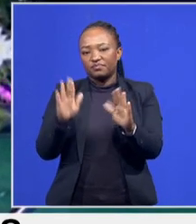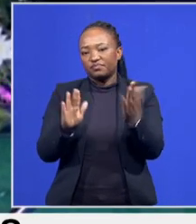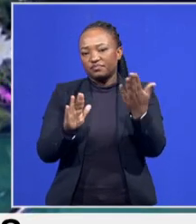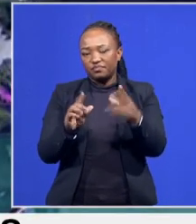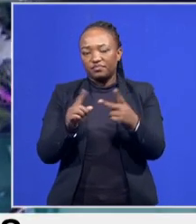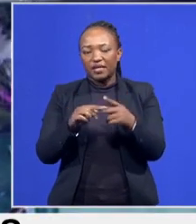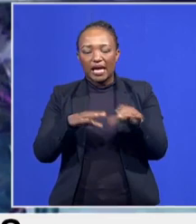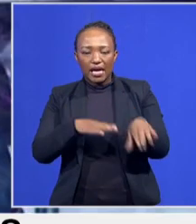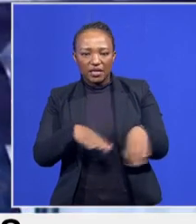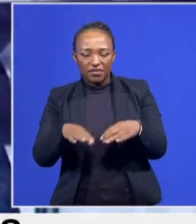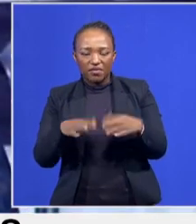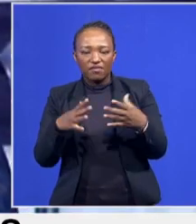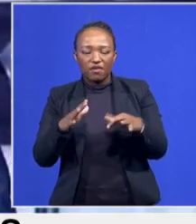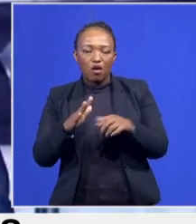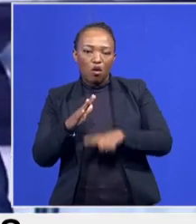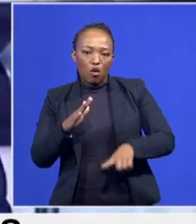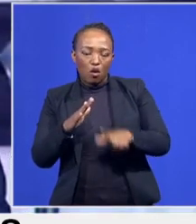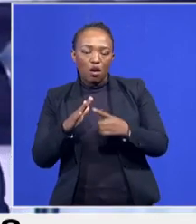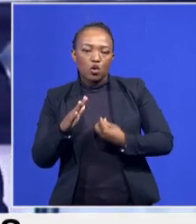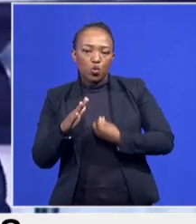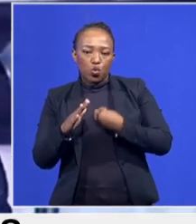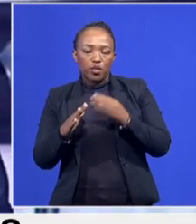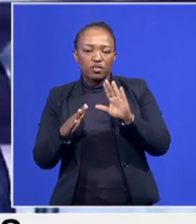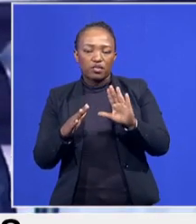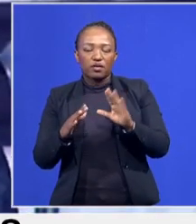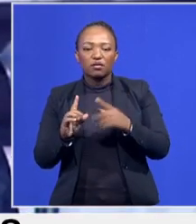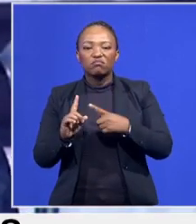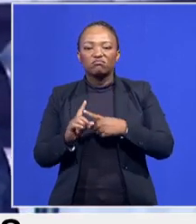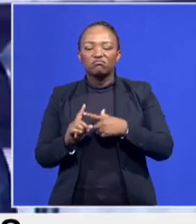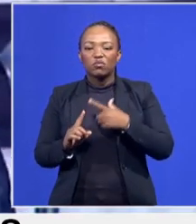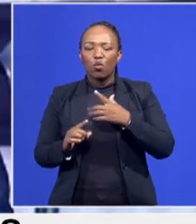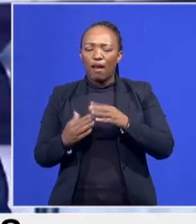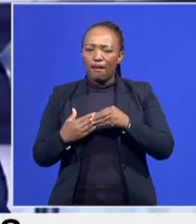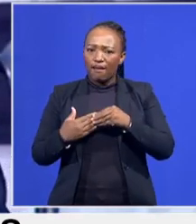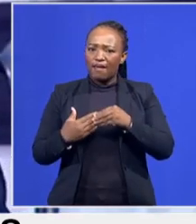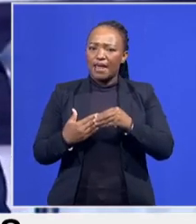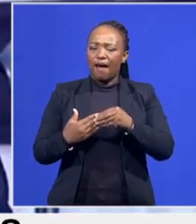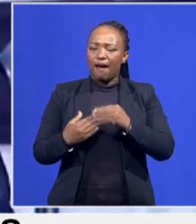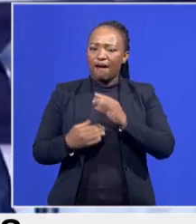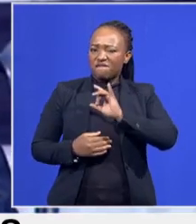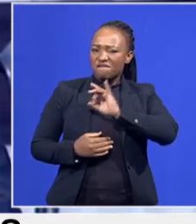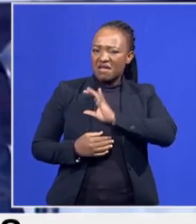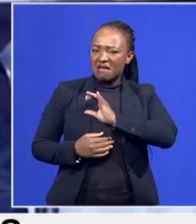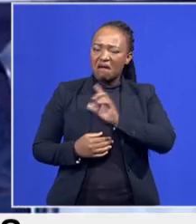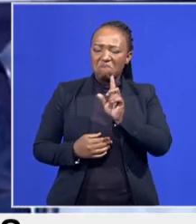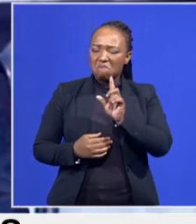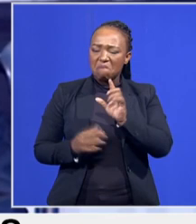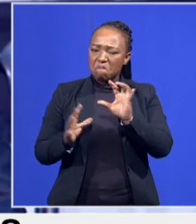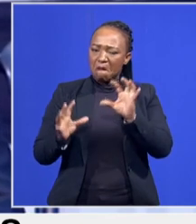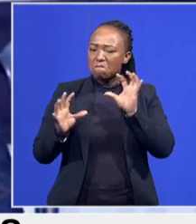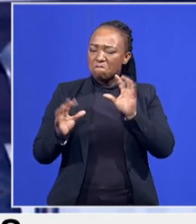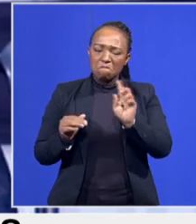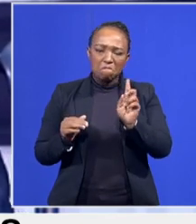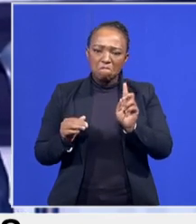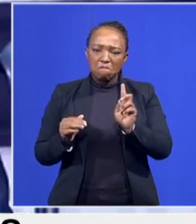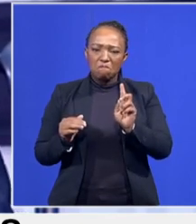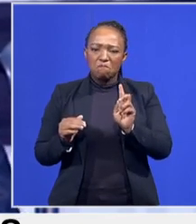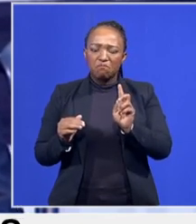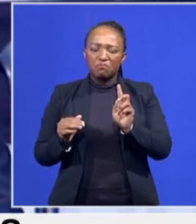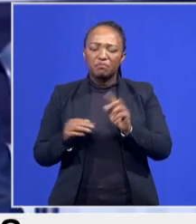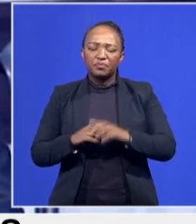for the local youth. Professor Kgwadi was a fearless leader who did not aspire to any